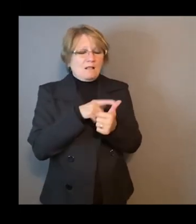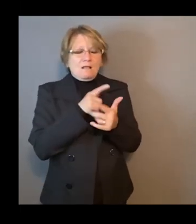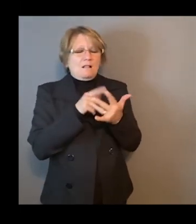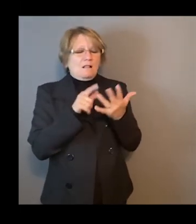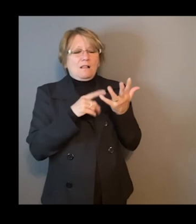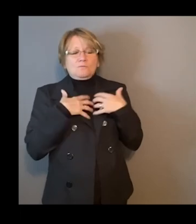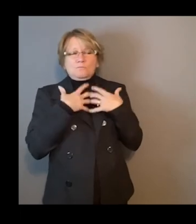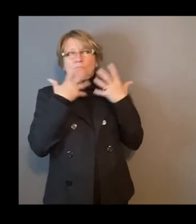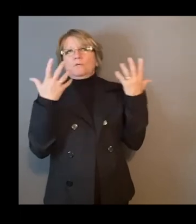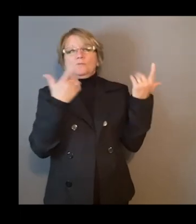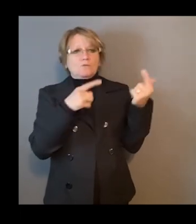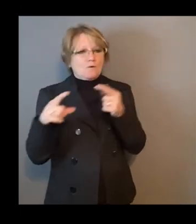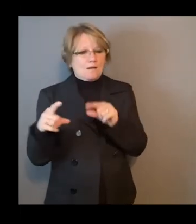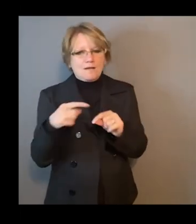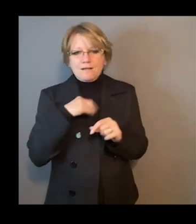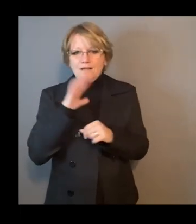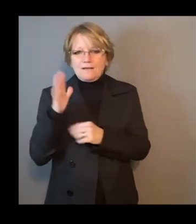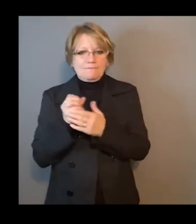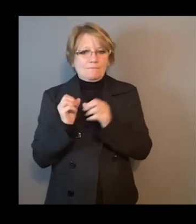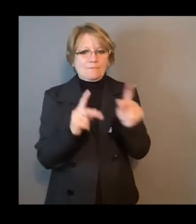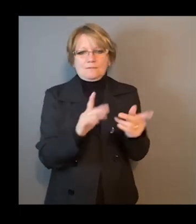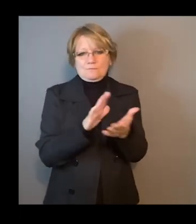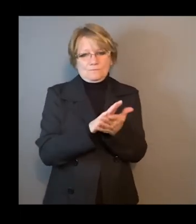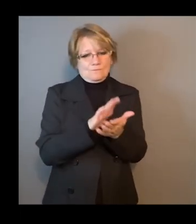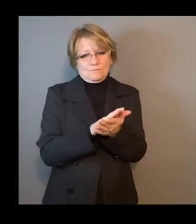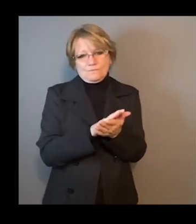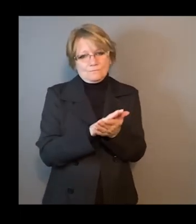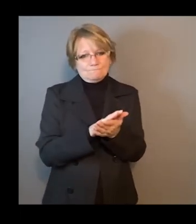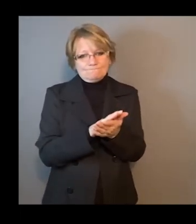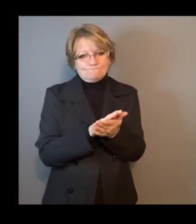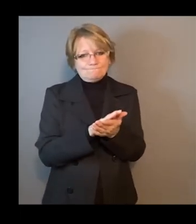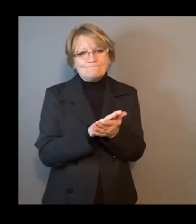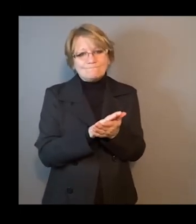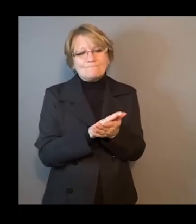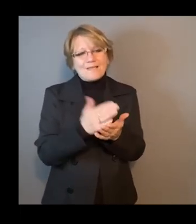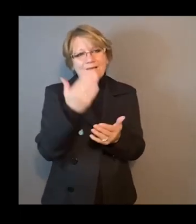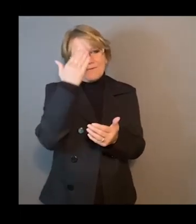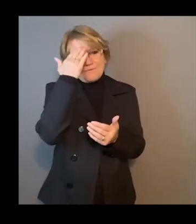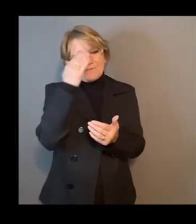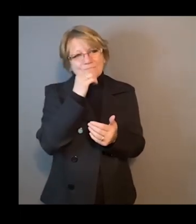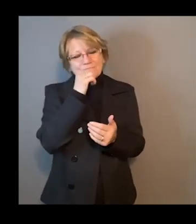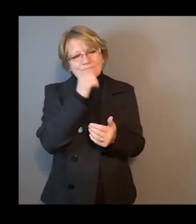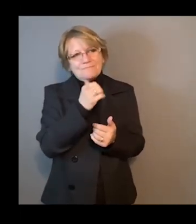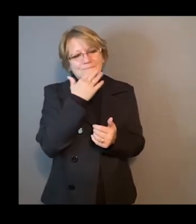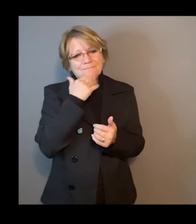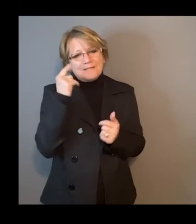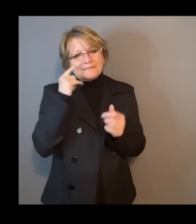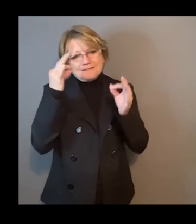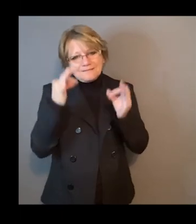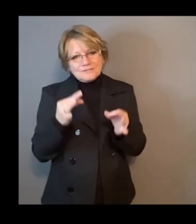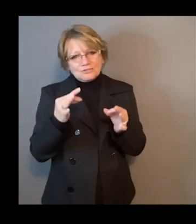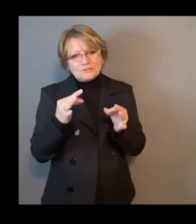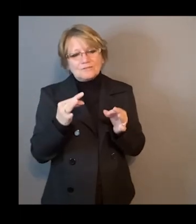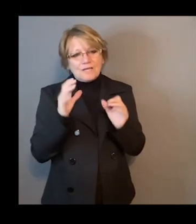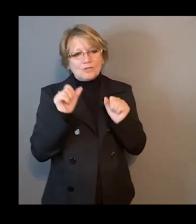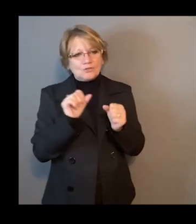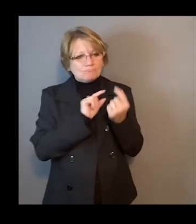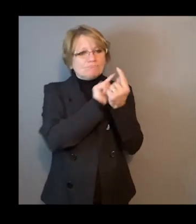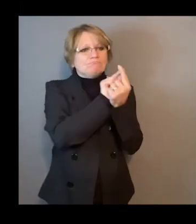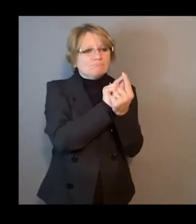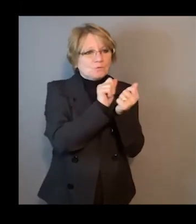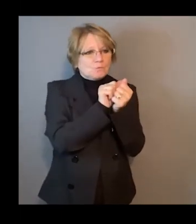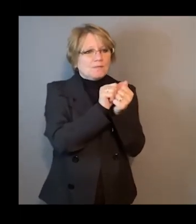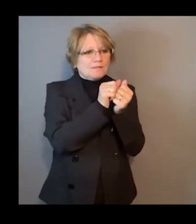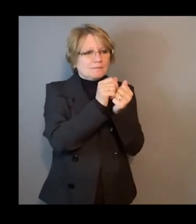too much going on for me at the time. So I just never went back to school. You know what I'm saying? And like, I know that wasn't the best thing to do because I had people there who I could